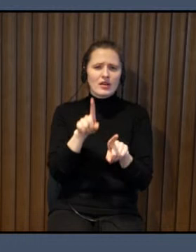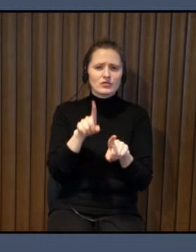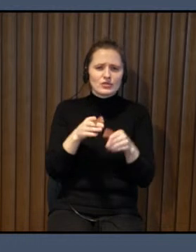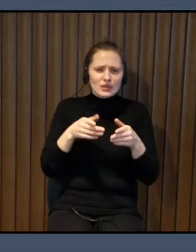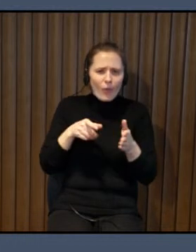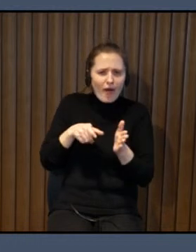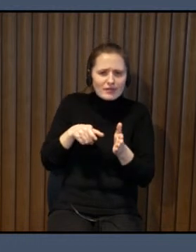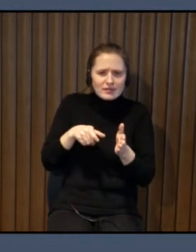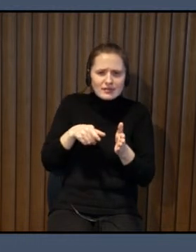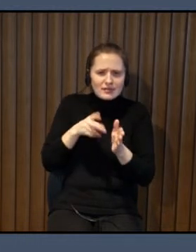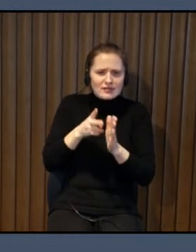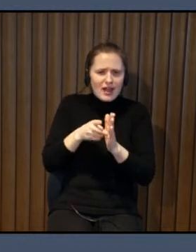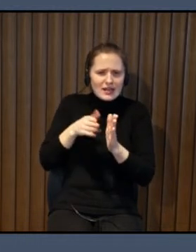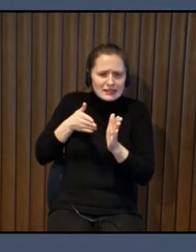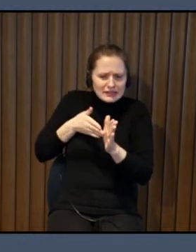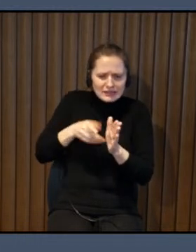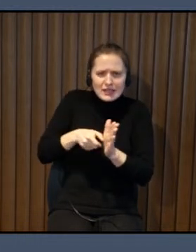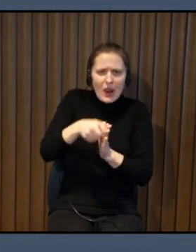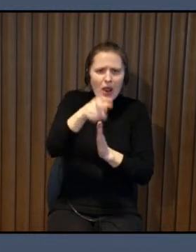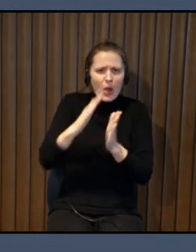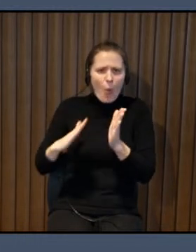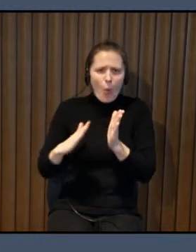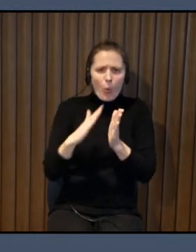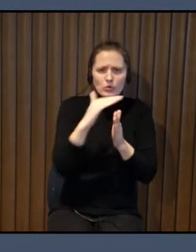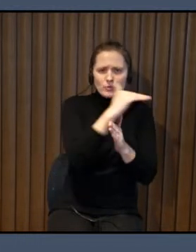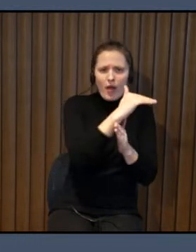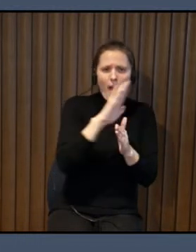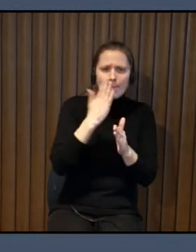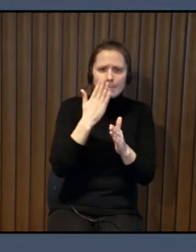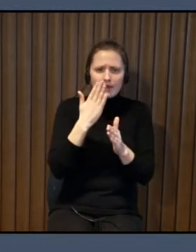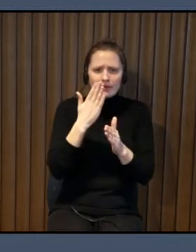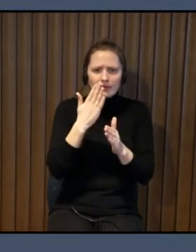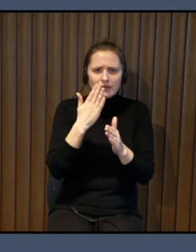train. In the middle, you can see that